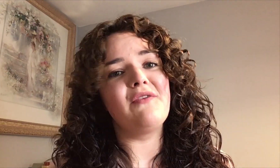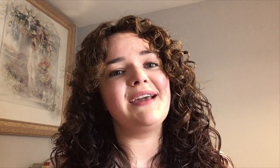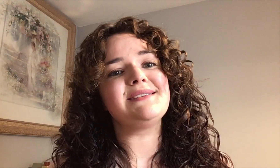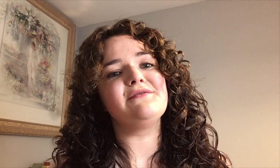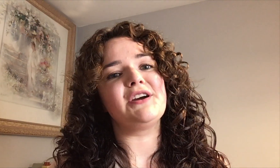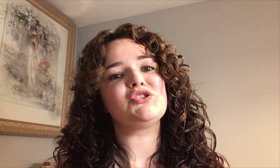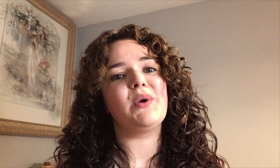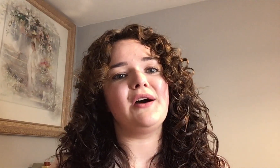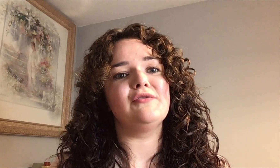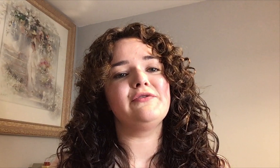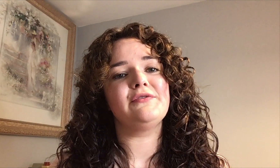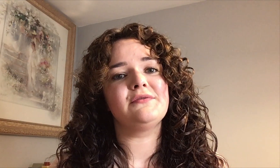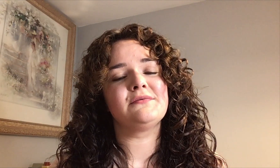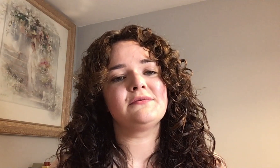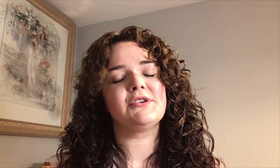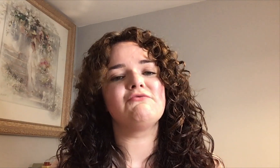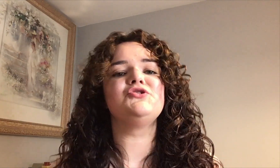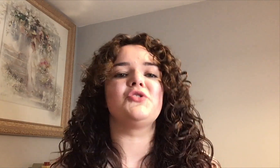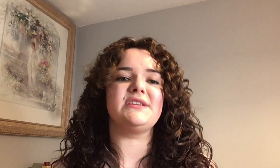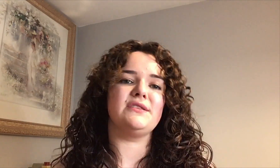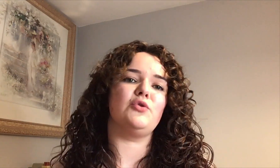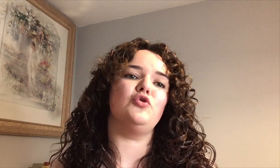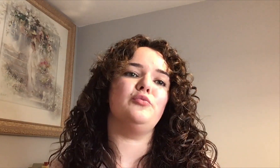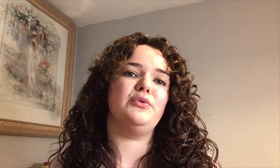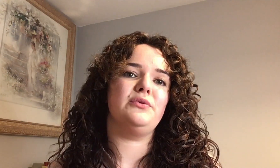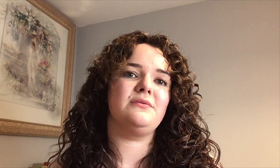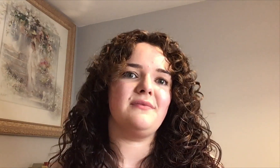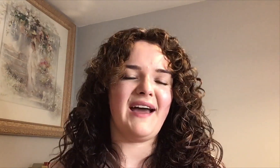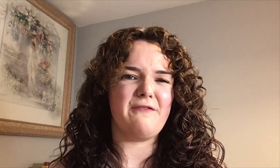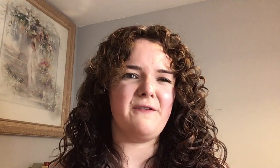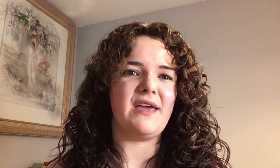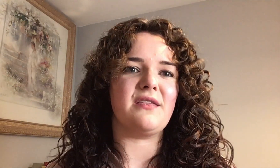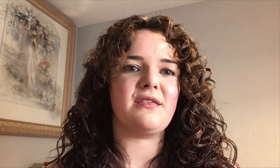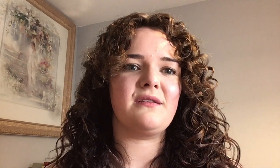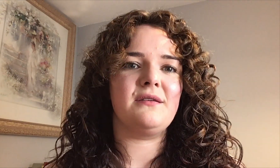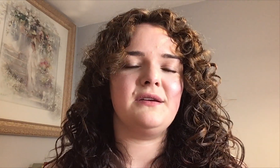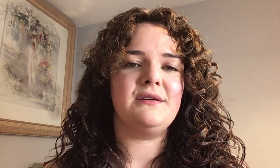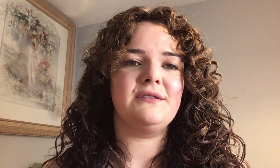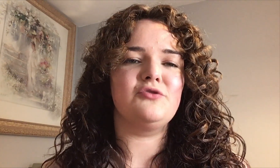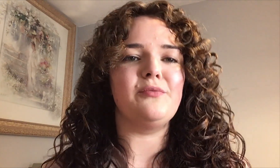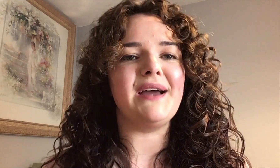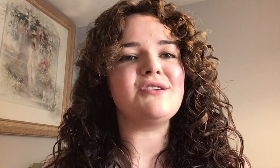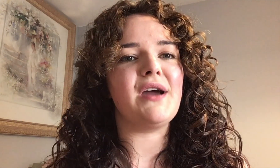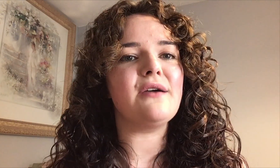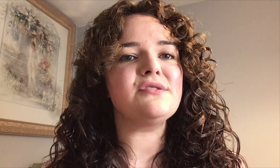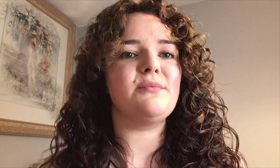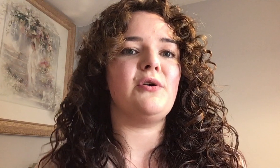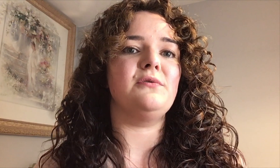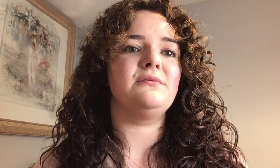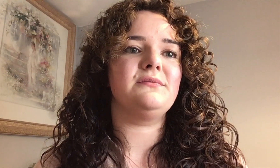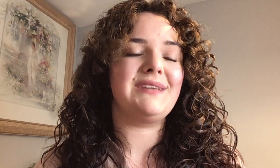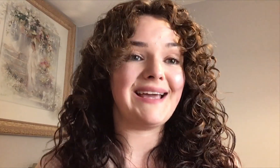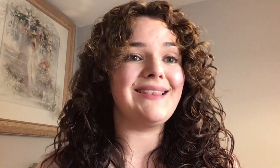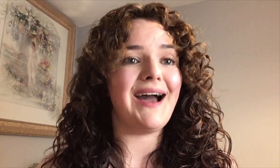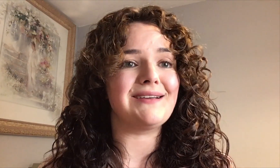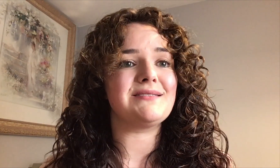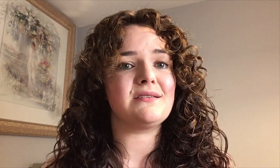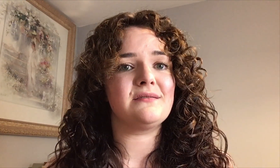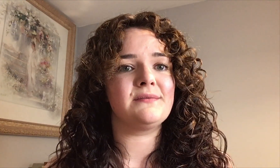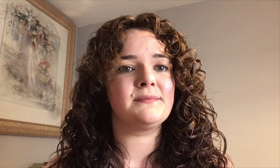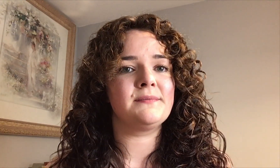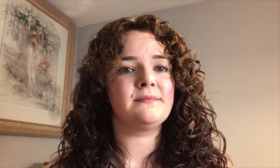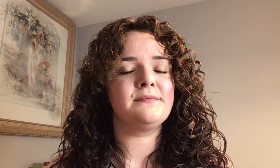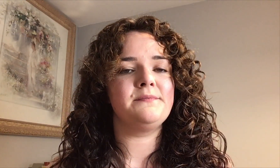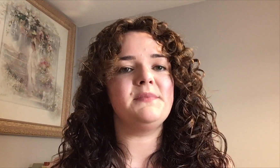As Paul writes in verse 12, rejoice in the hope, that faith, no matter how small, can